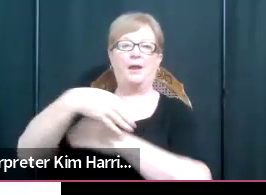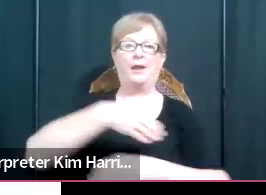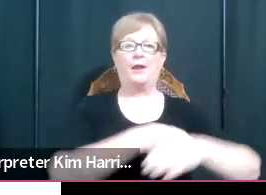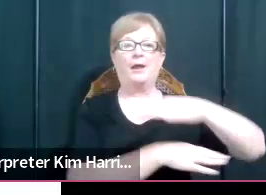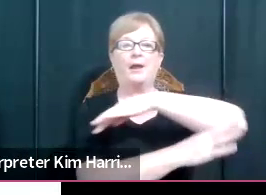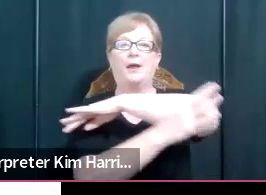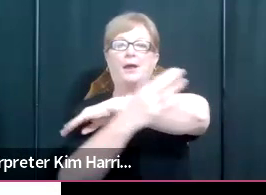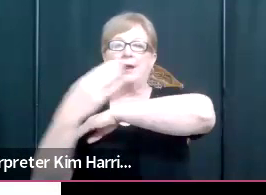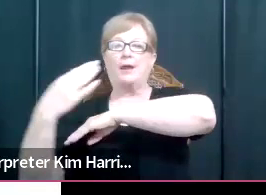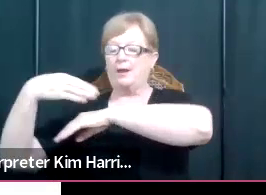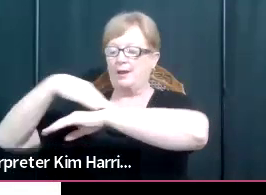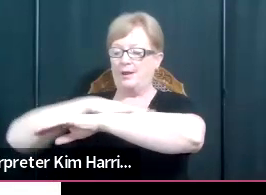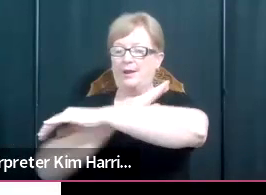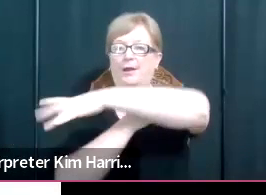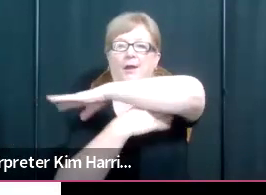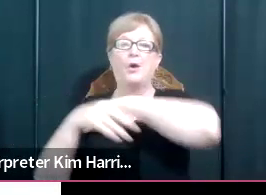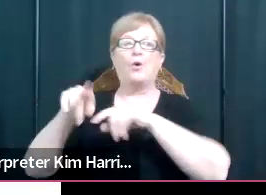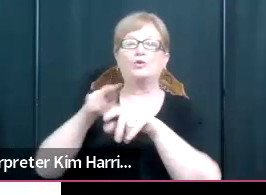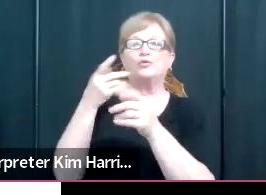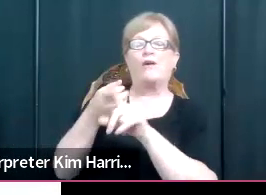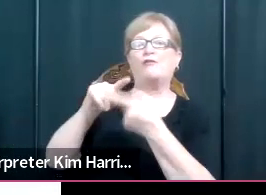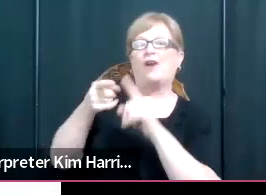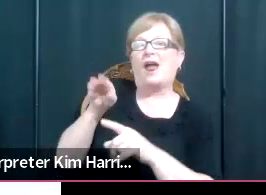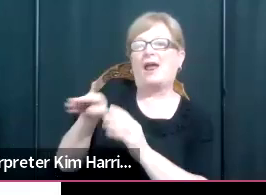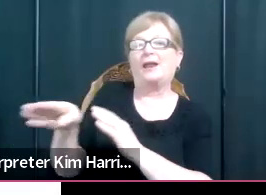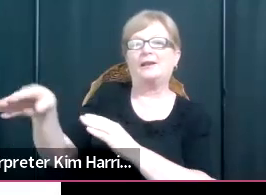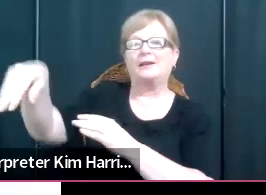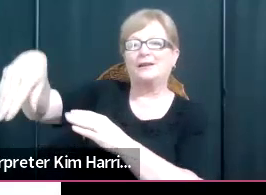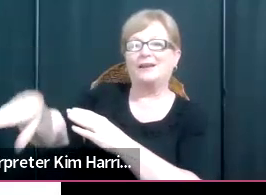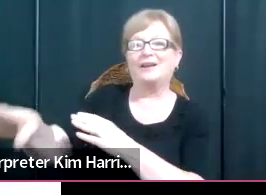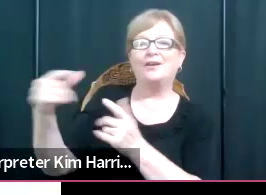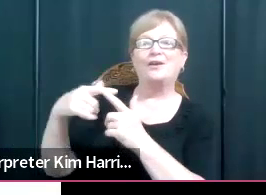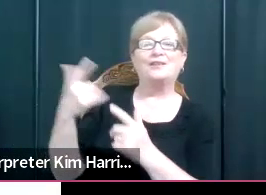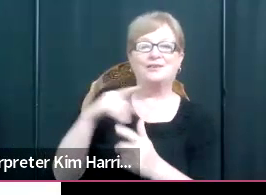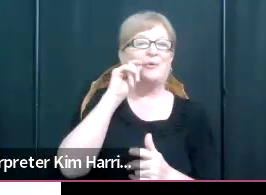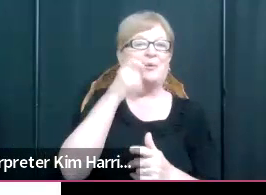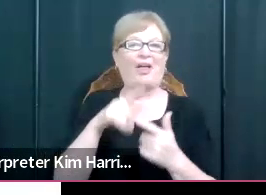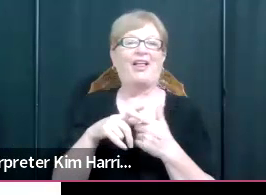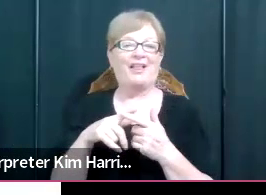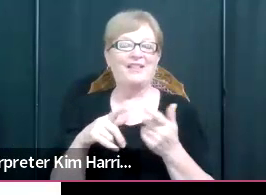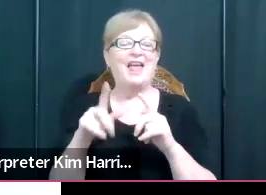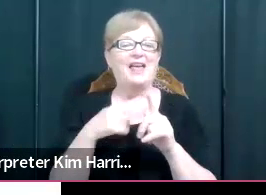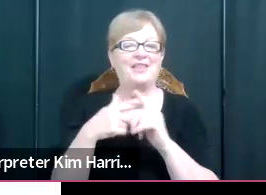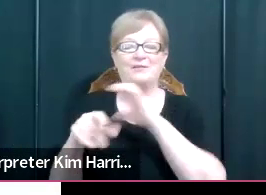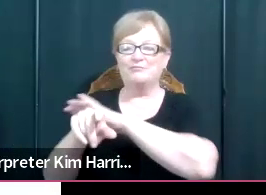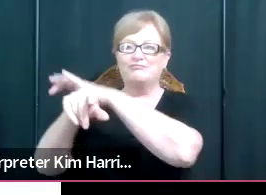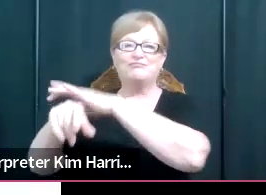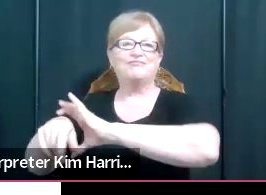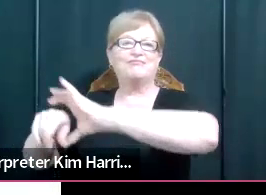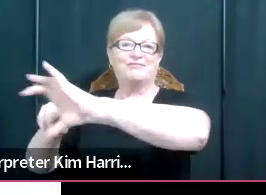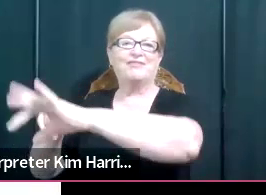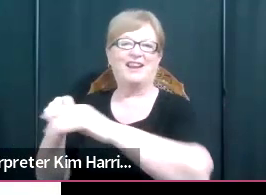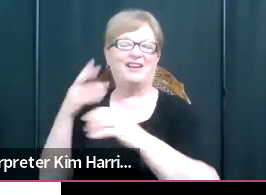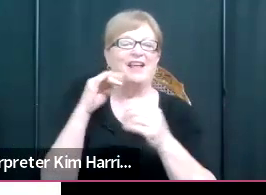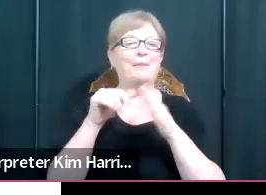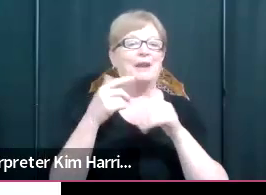pass it to a friend, which can be super satisfying. To the left of that, we have a couple examples of the